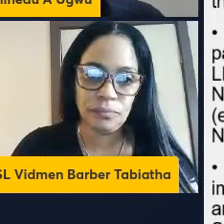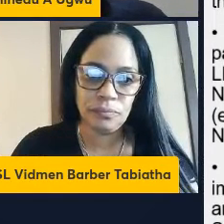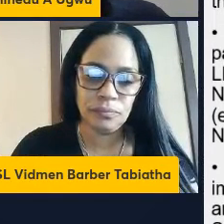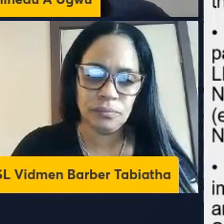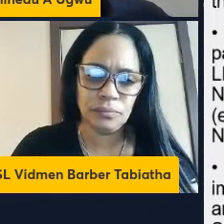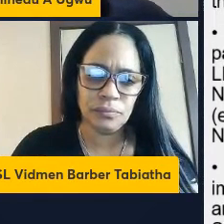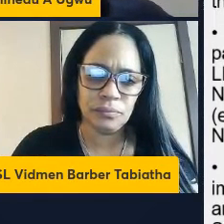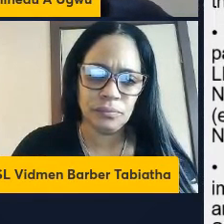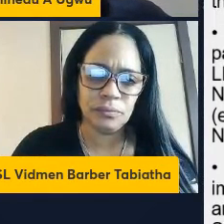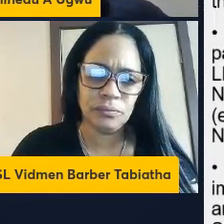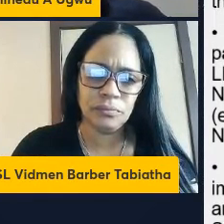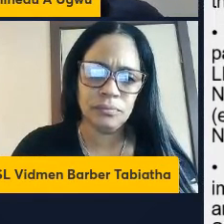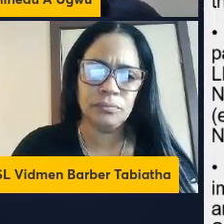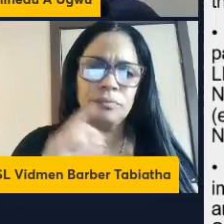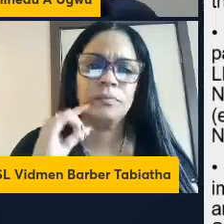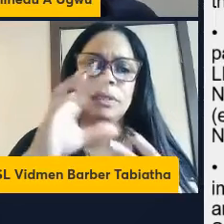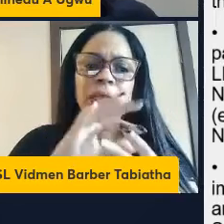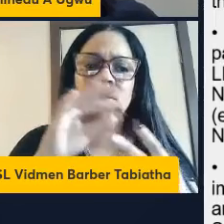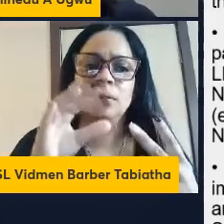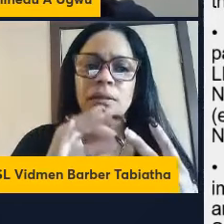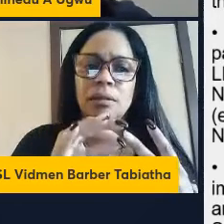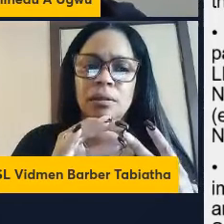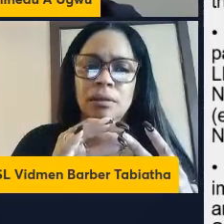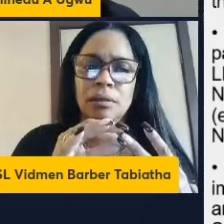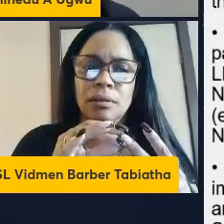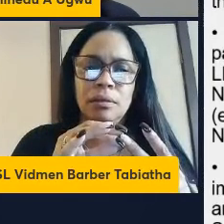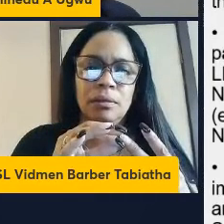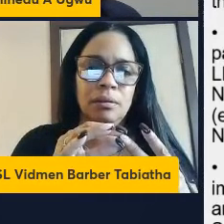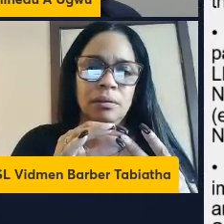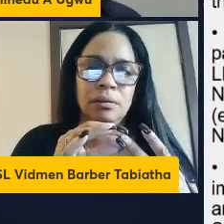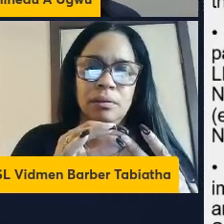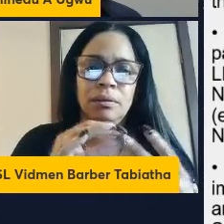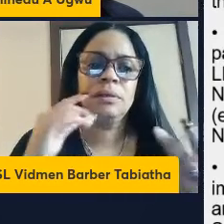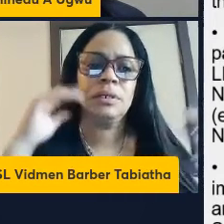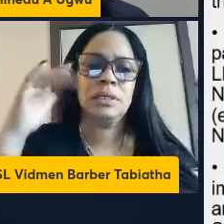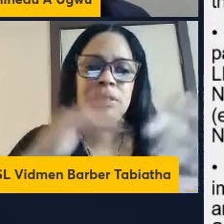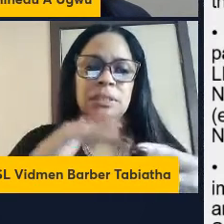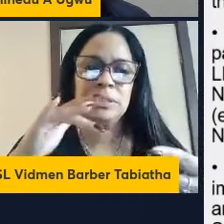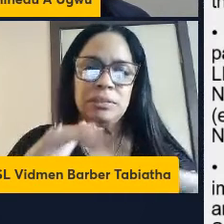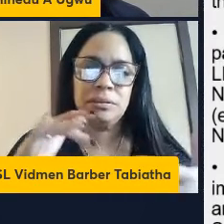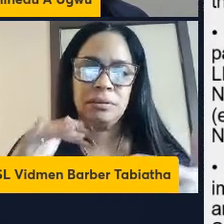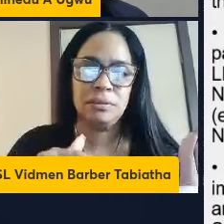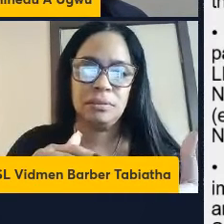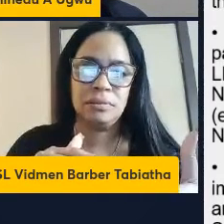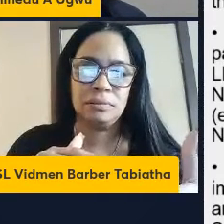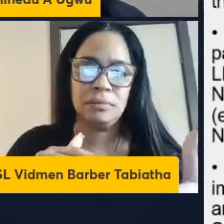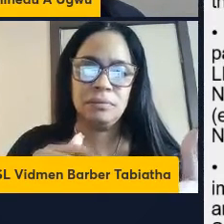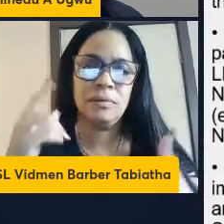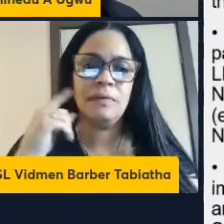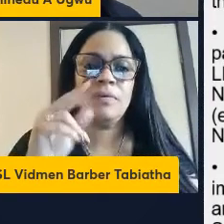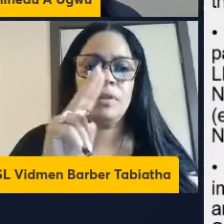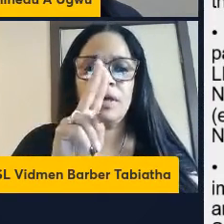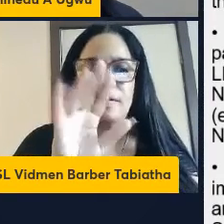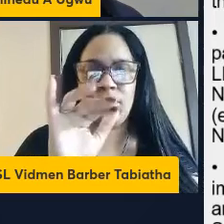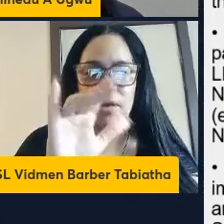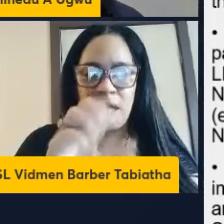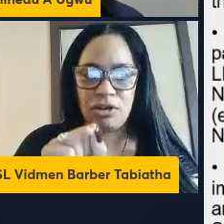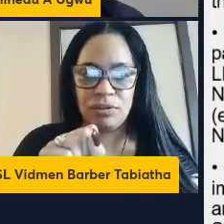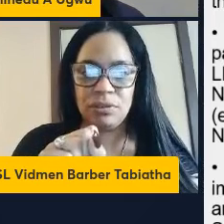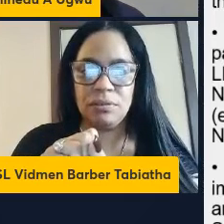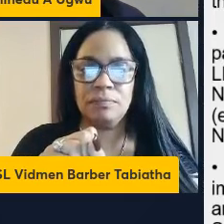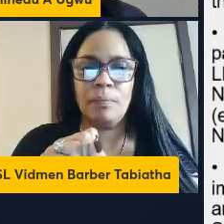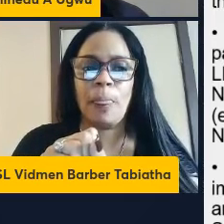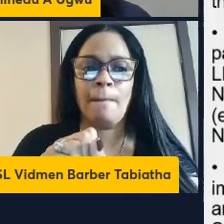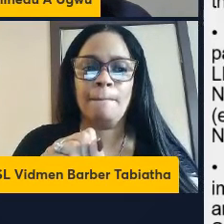called One Health, a selective vaccine for Ebola and Lassa fever, to study the genetic diversity of Lassa fever virus and the correlates of protective